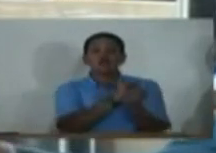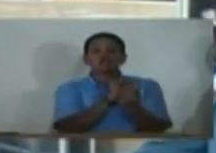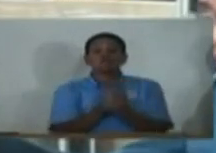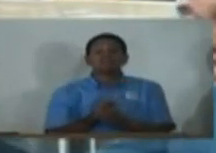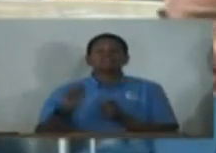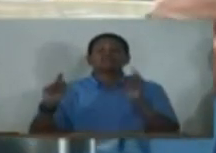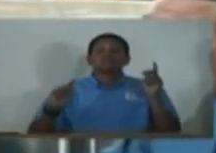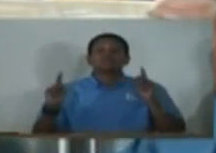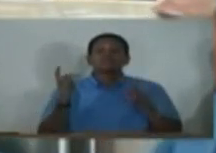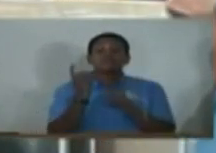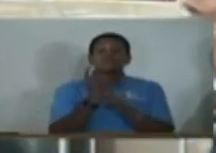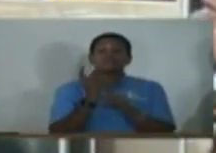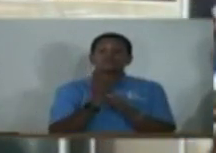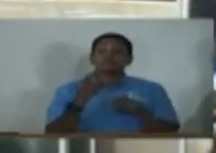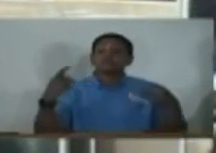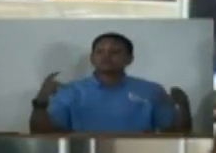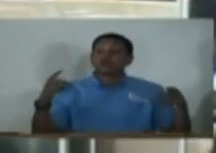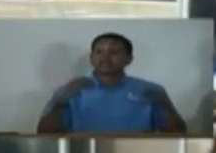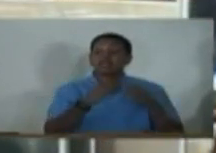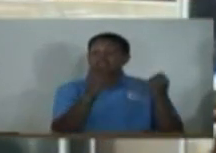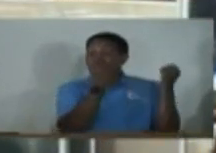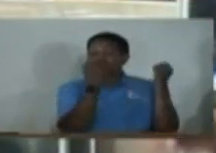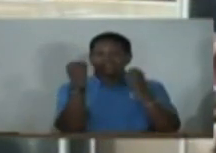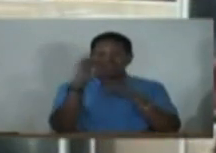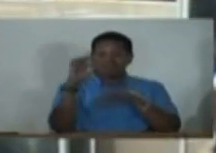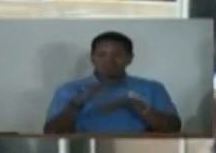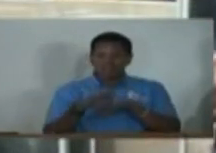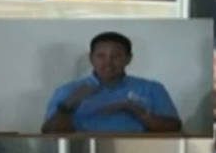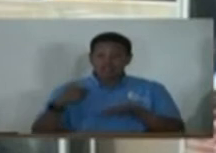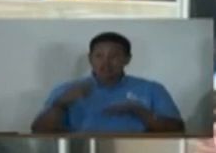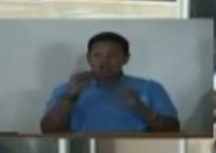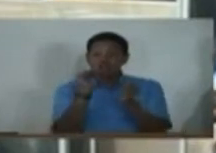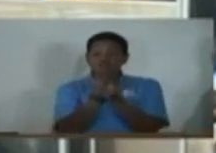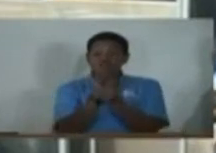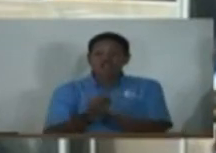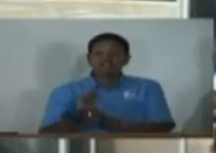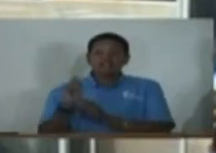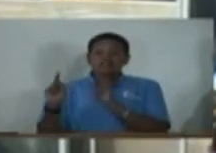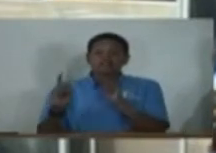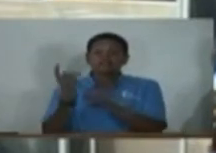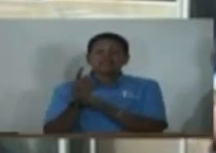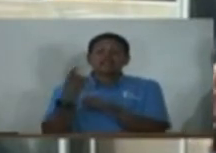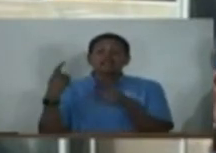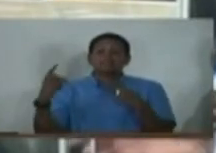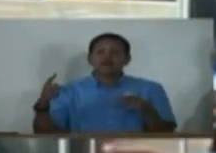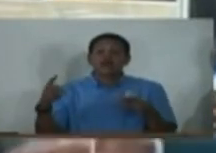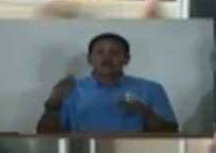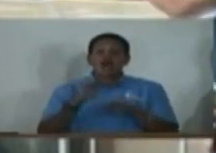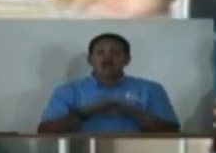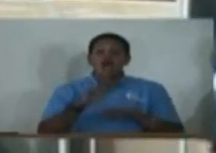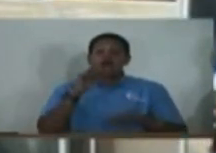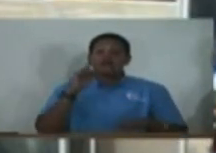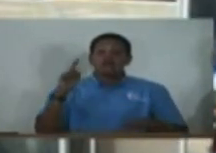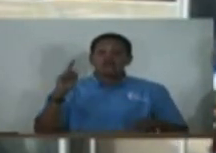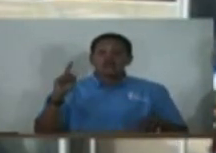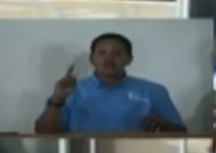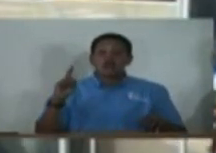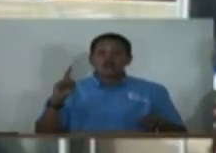keeping dances in Canefield, and we have arrested people keeping party on top of high-rise